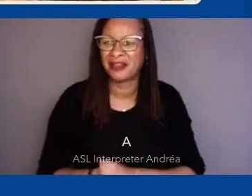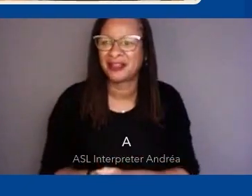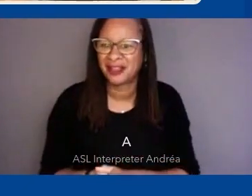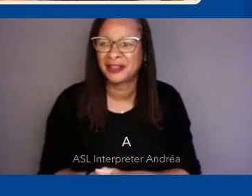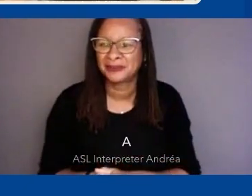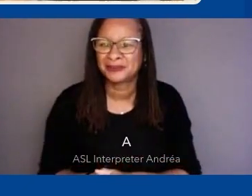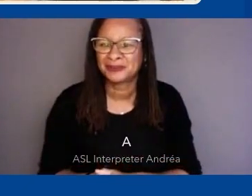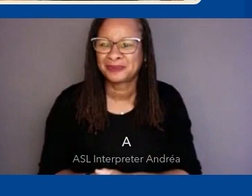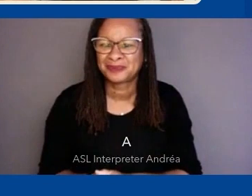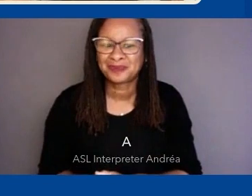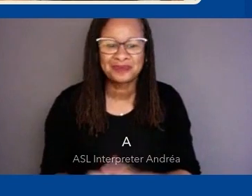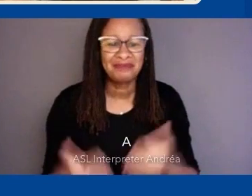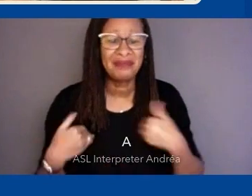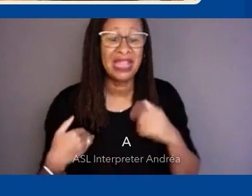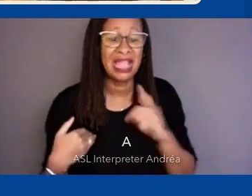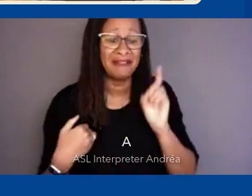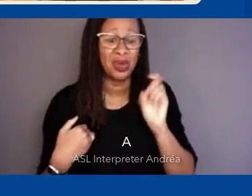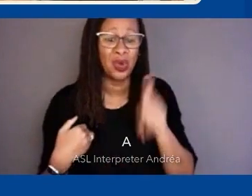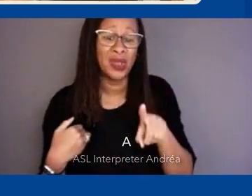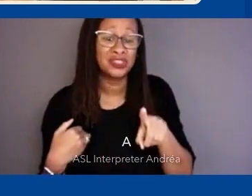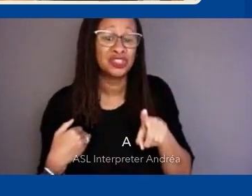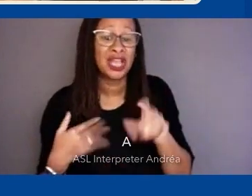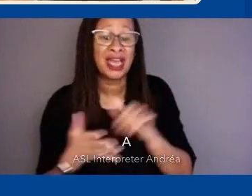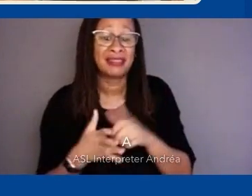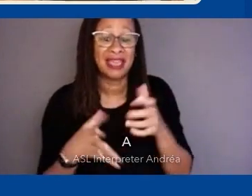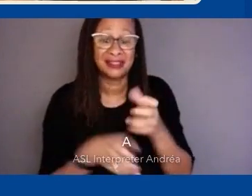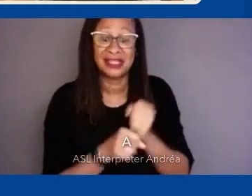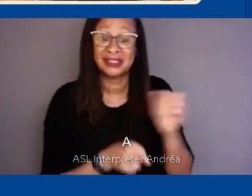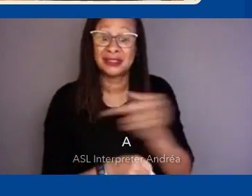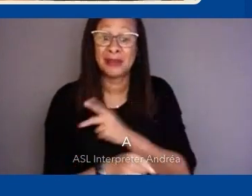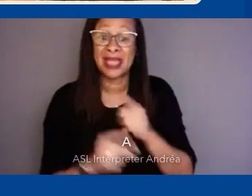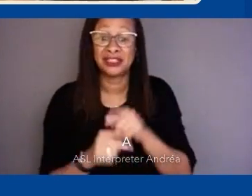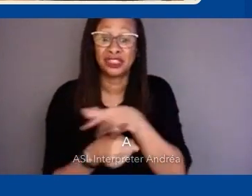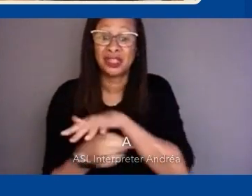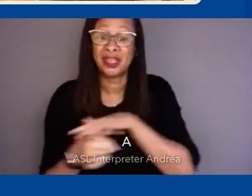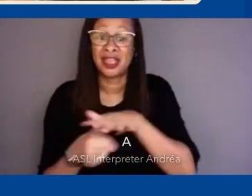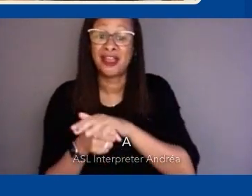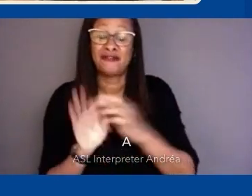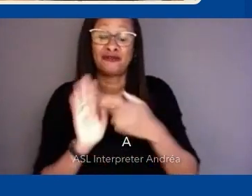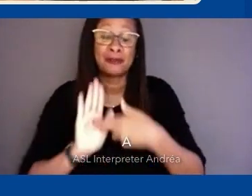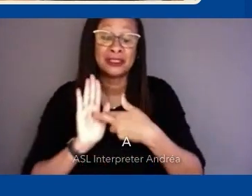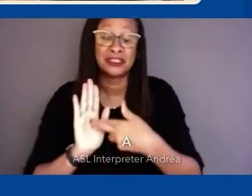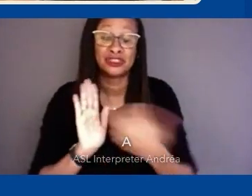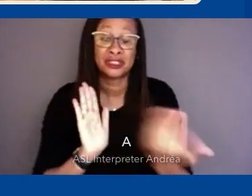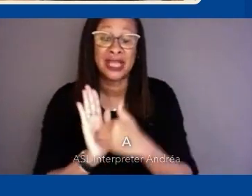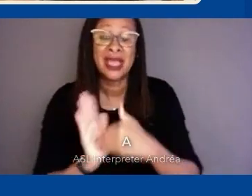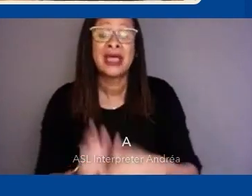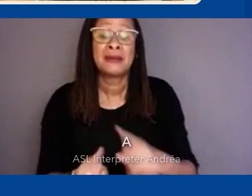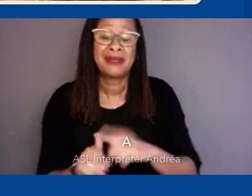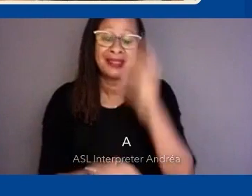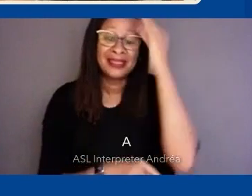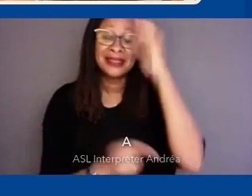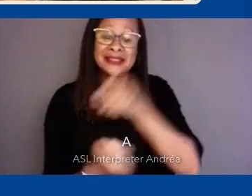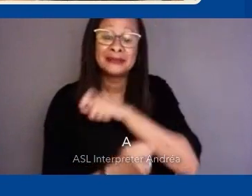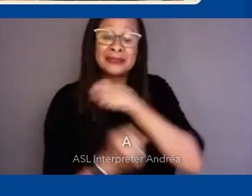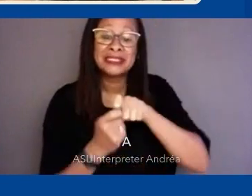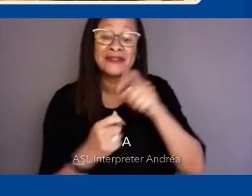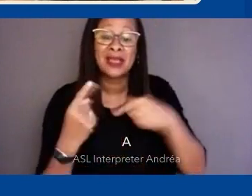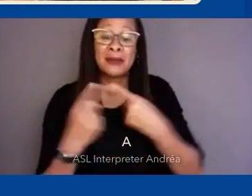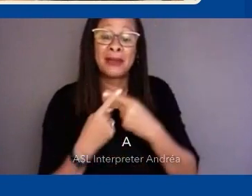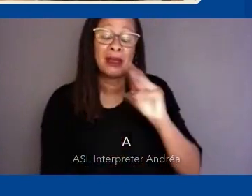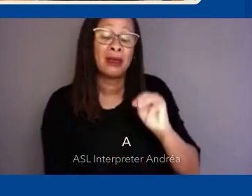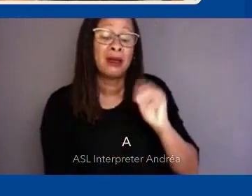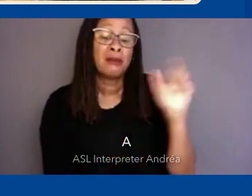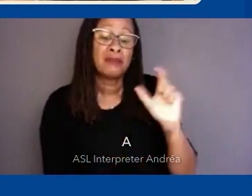I have a question that kind of takes us back into the realm of representation, but thinking specifically about Muslim communities,